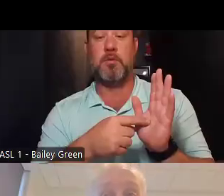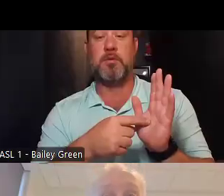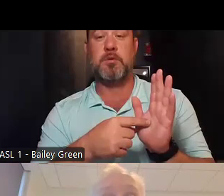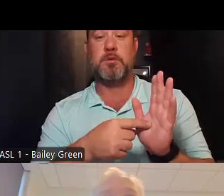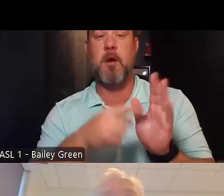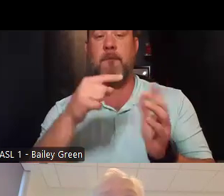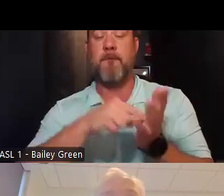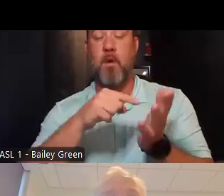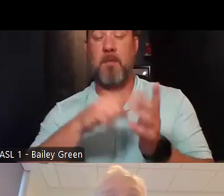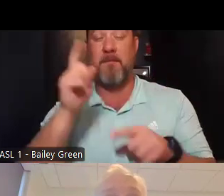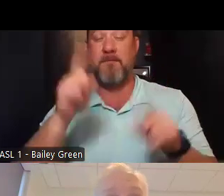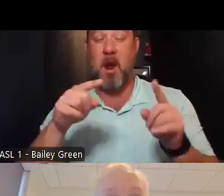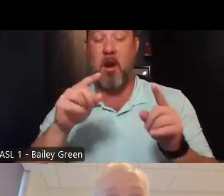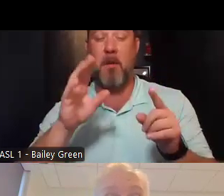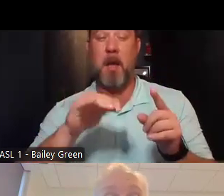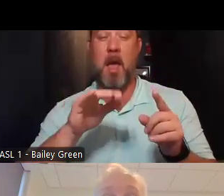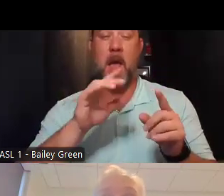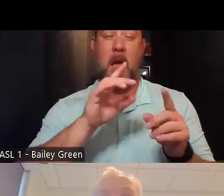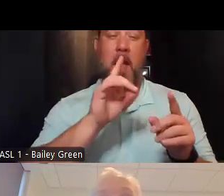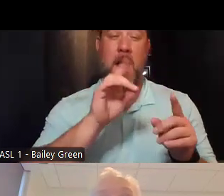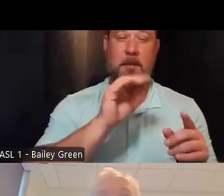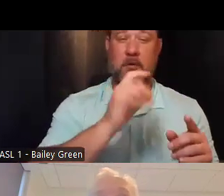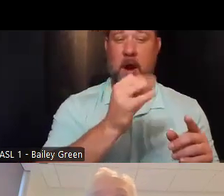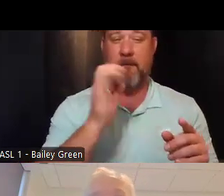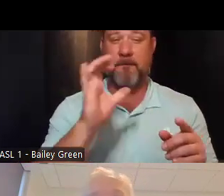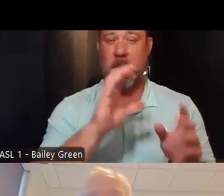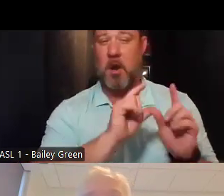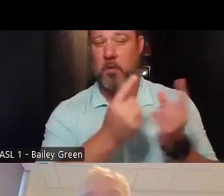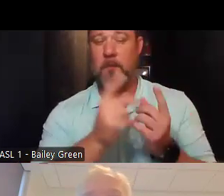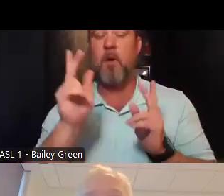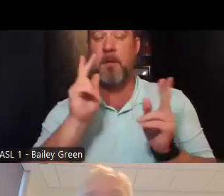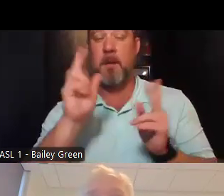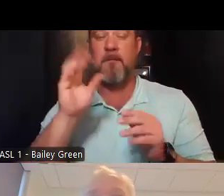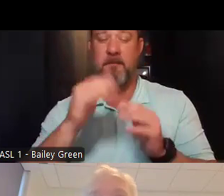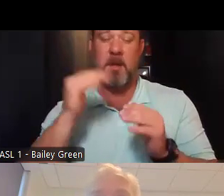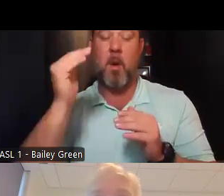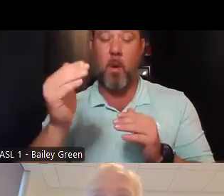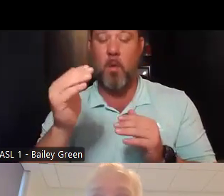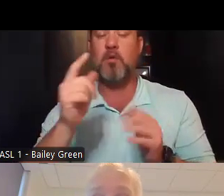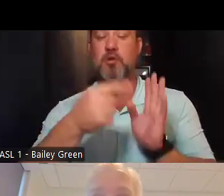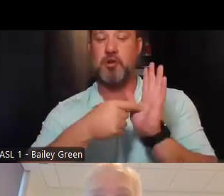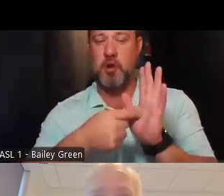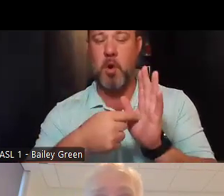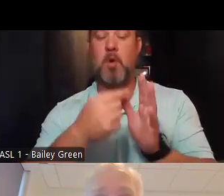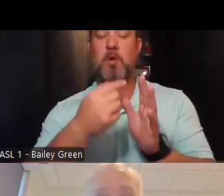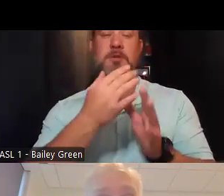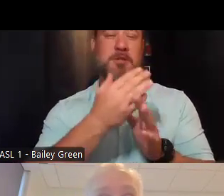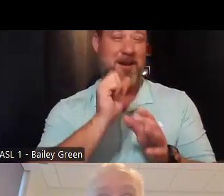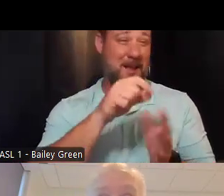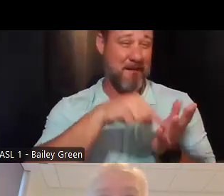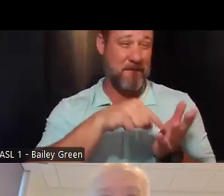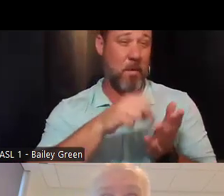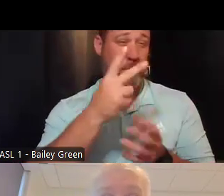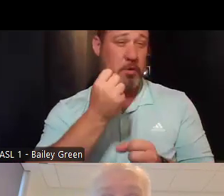affordability varies by demographic groups. So this is for people 50 and older. It's showing the share who can afford 2 years